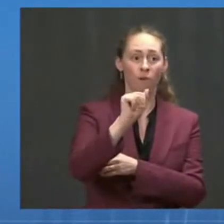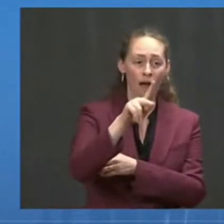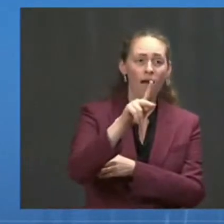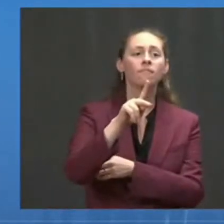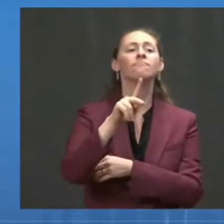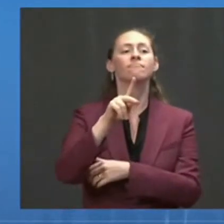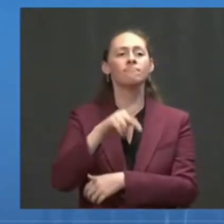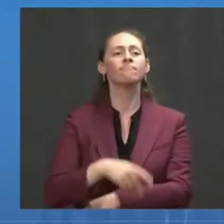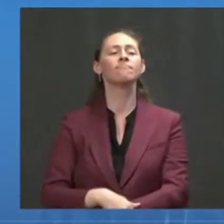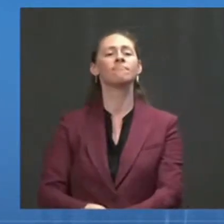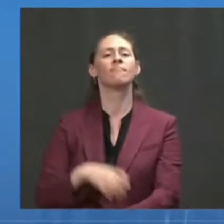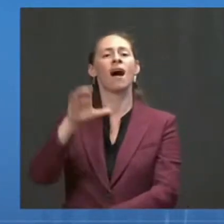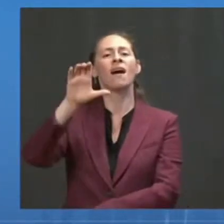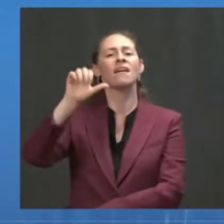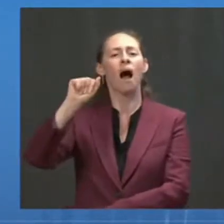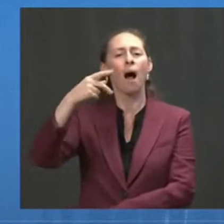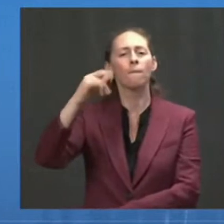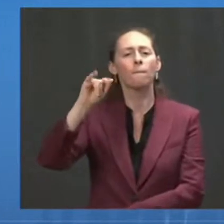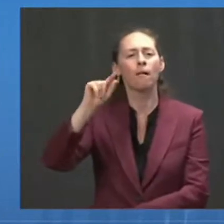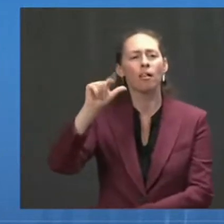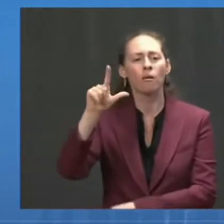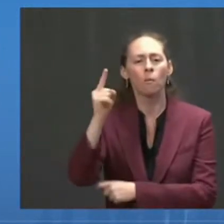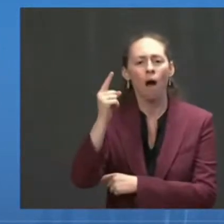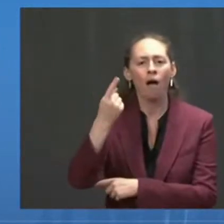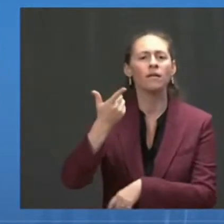be vaccinated to return to the office.